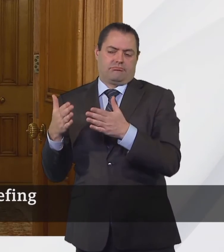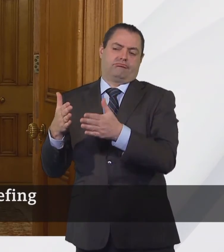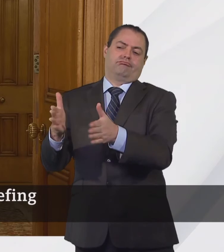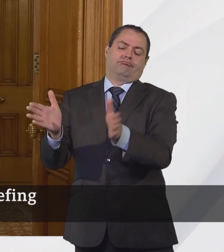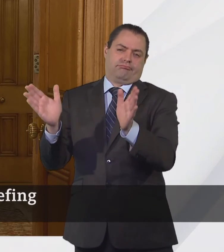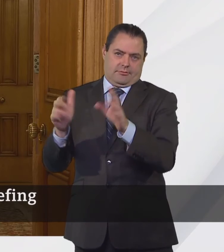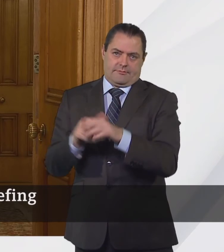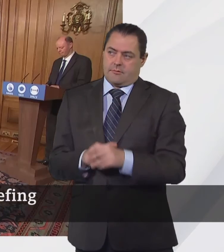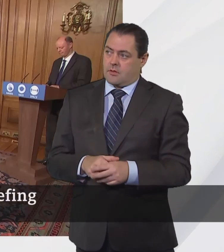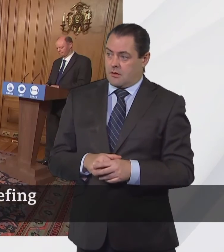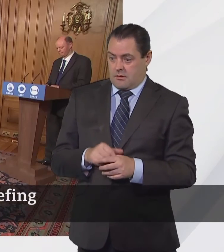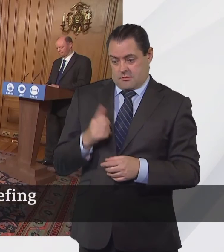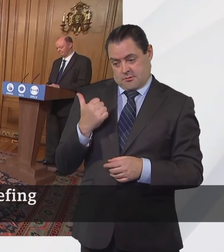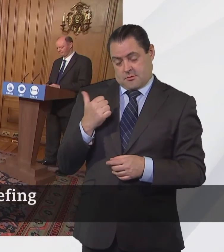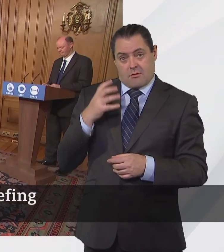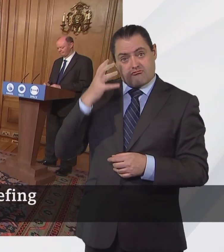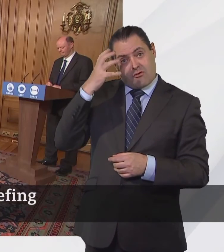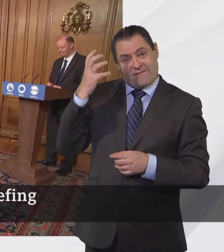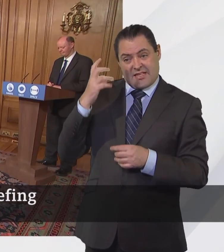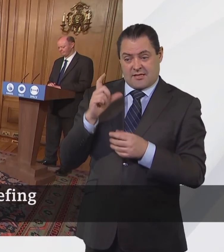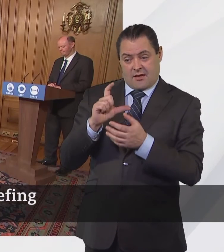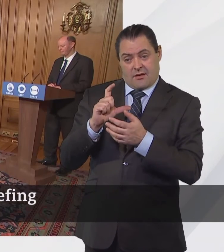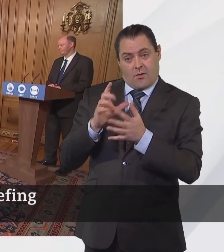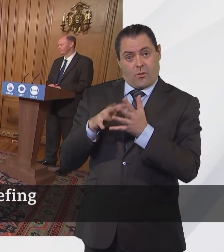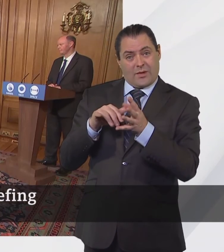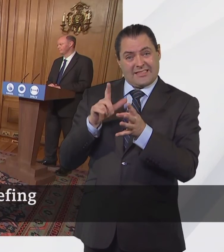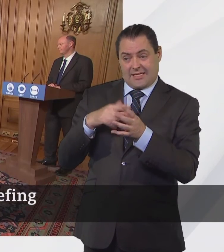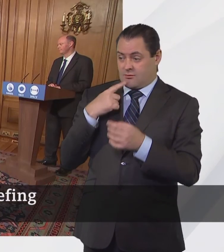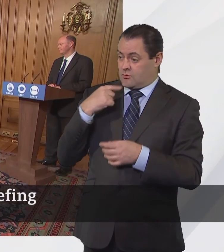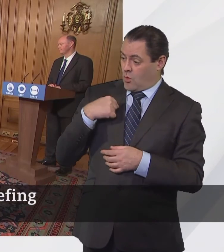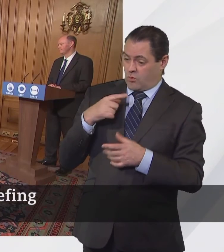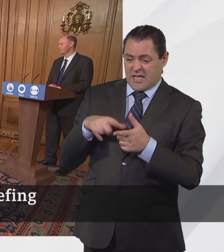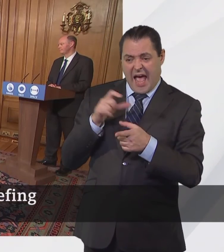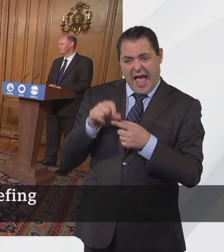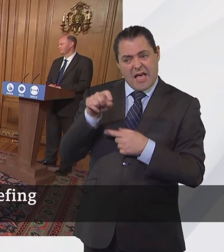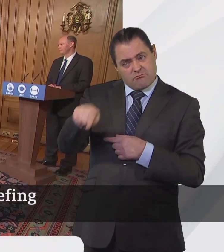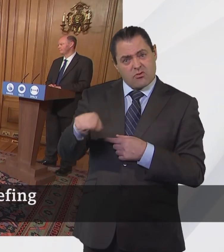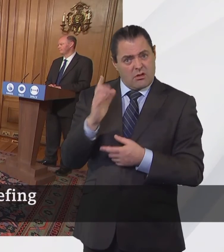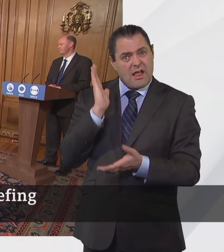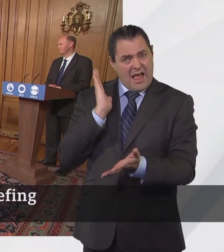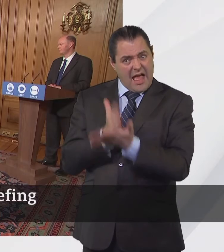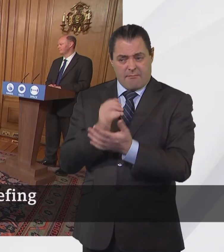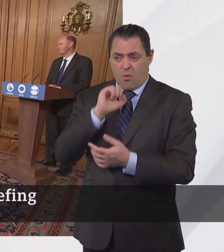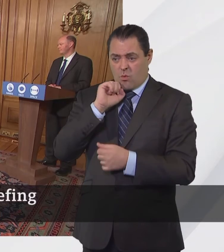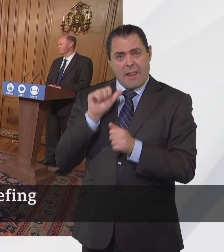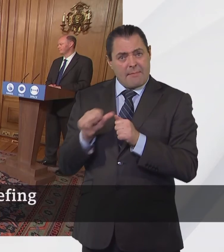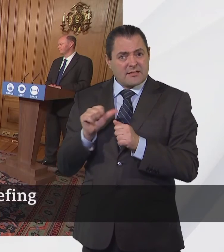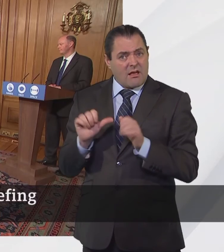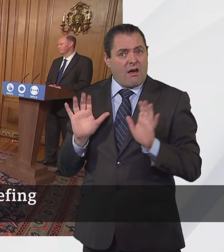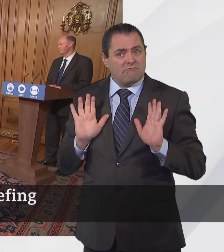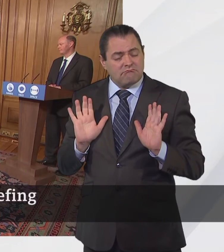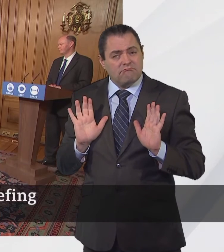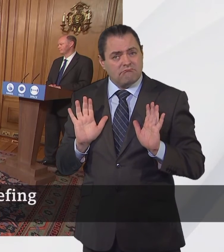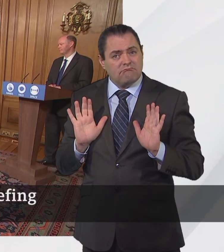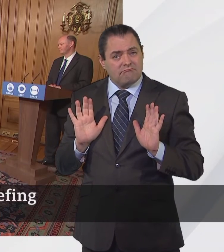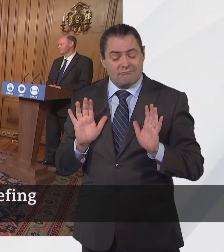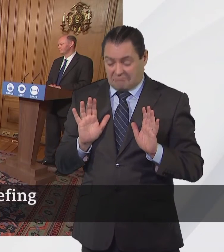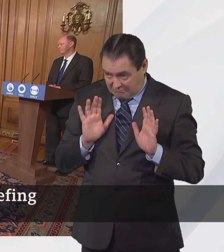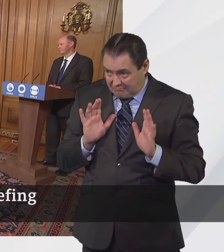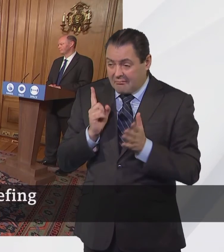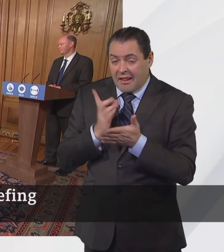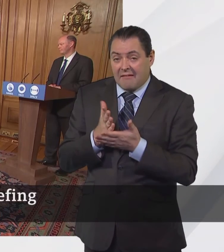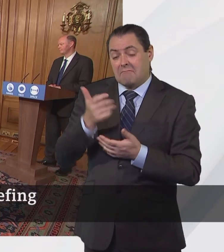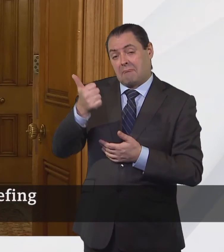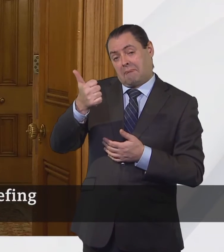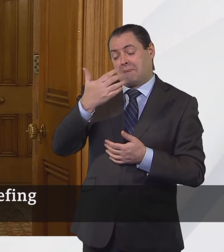Chris has finally talked me into it. That by April things genuinely will be much, much better. But what we want